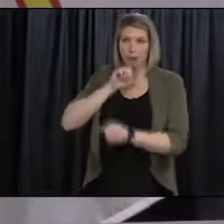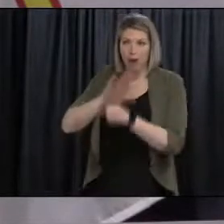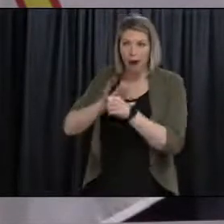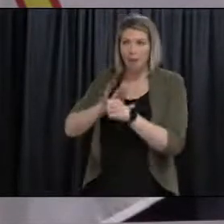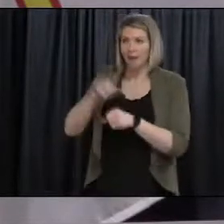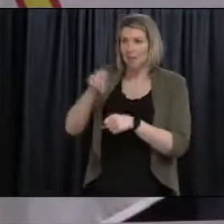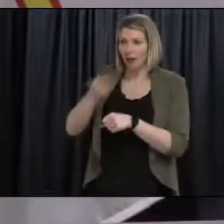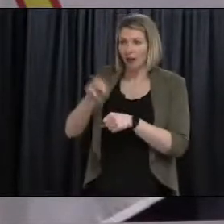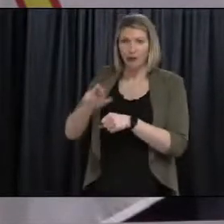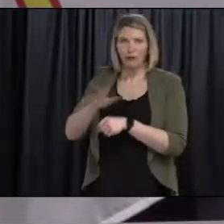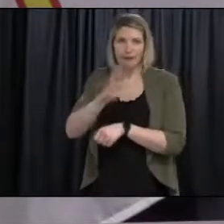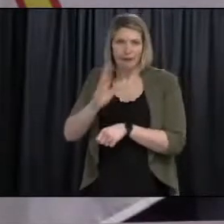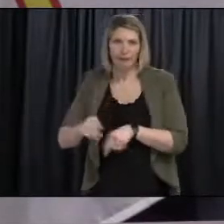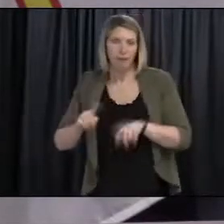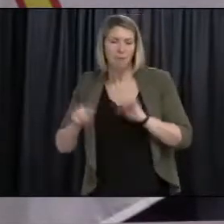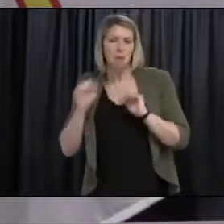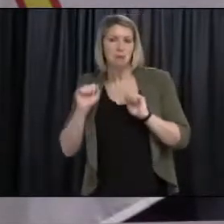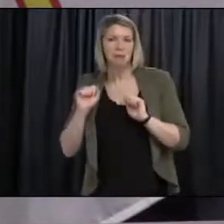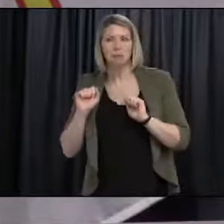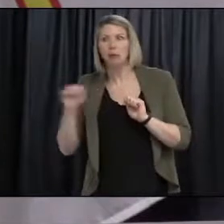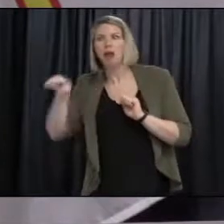be the AstraZeneca again.